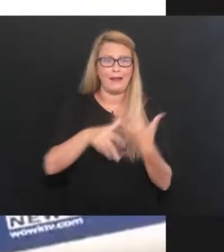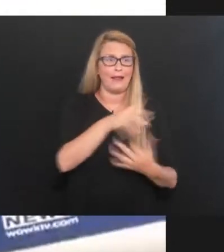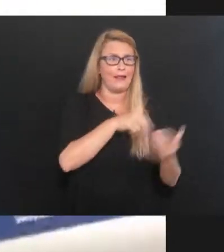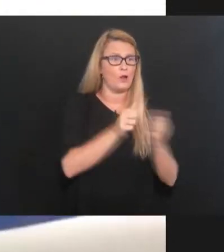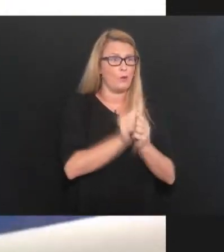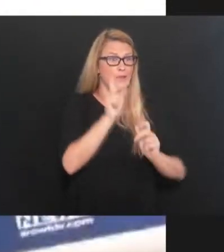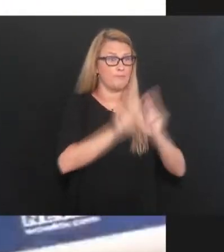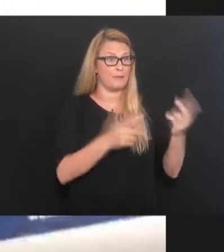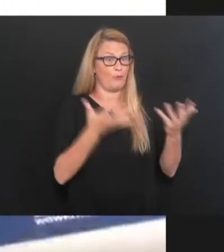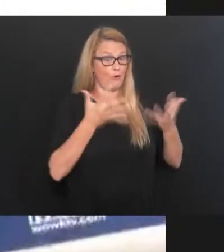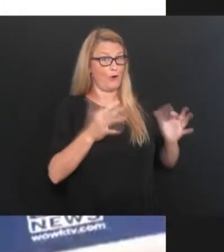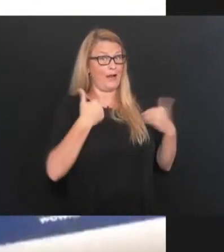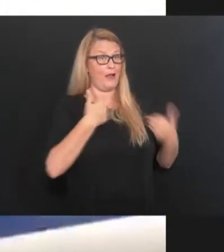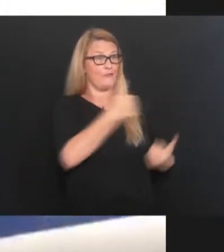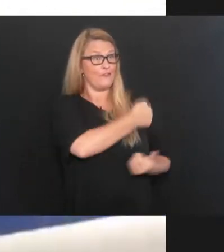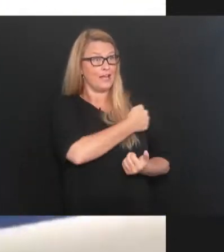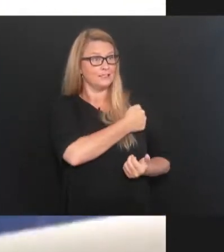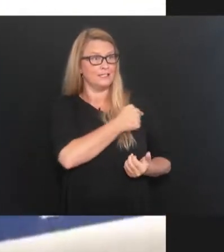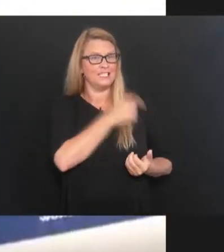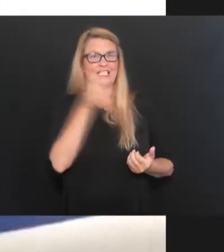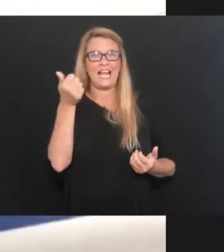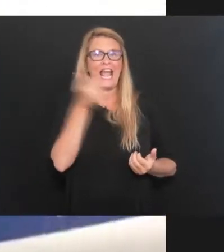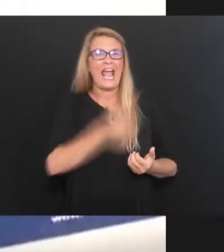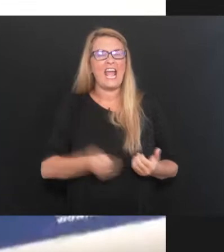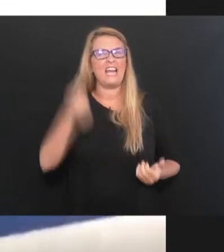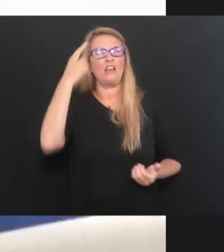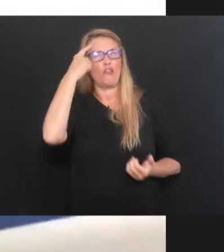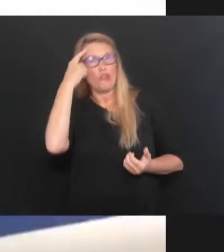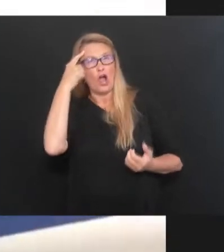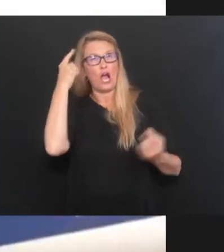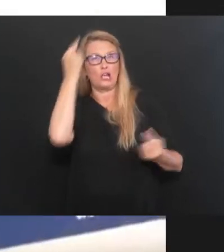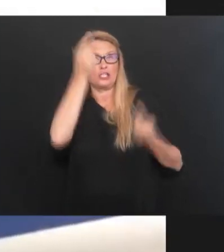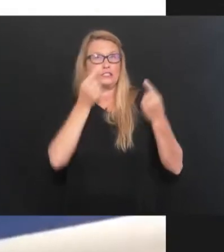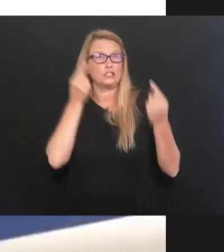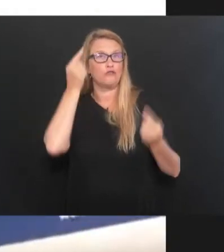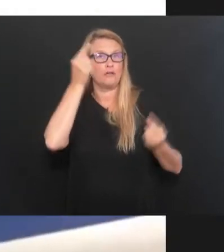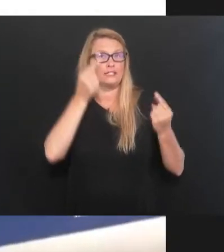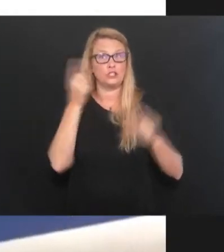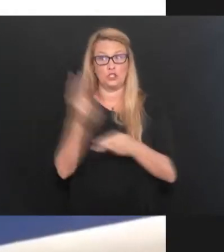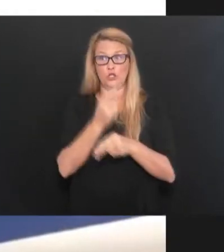causing breakthrough cases. Is there any thought or consideration being given to use the